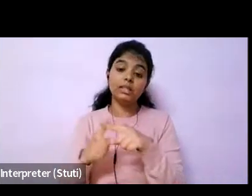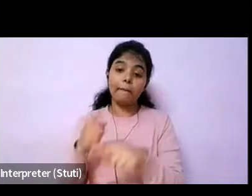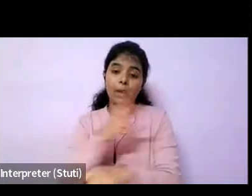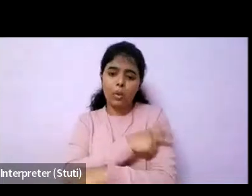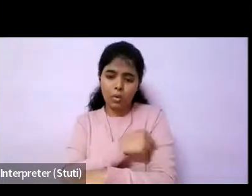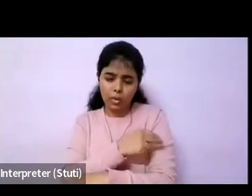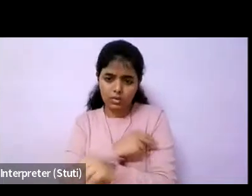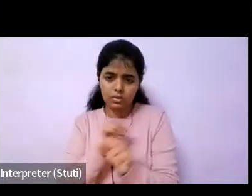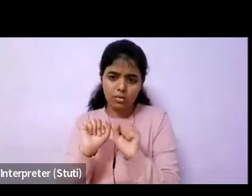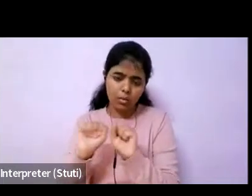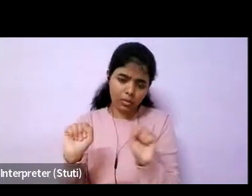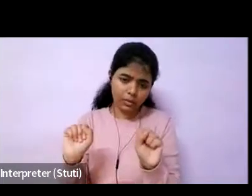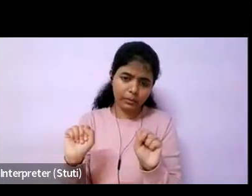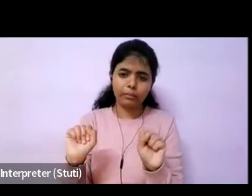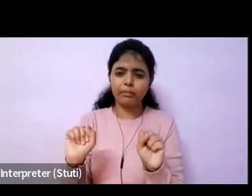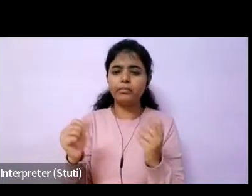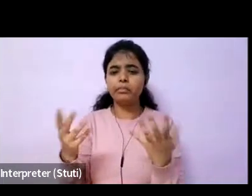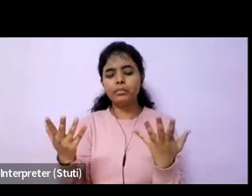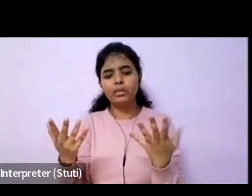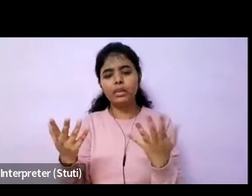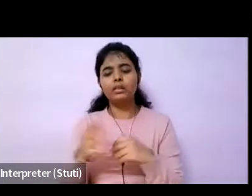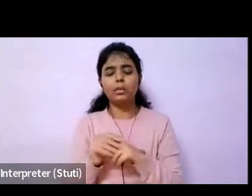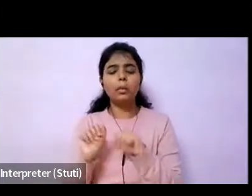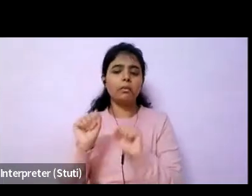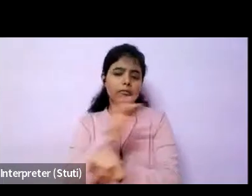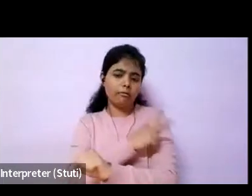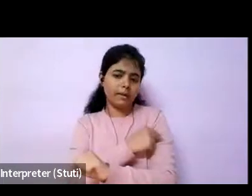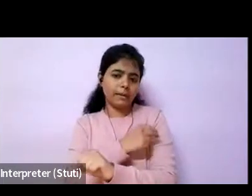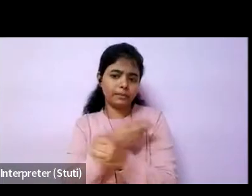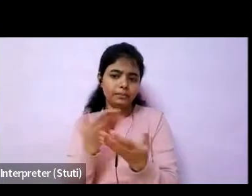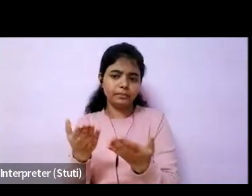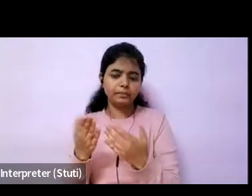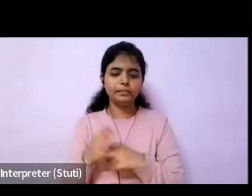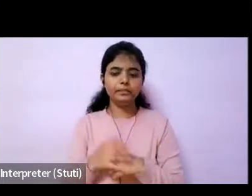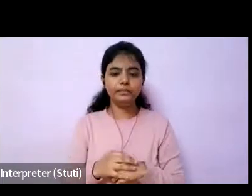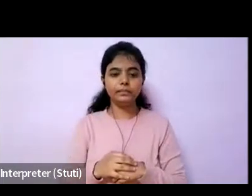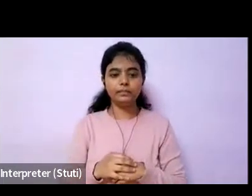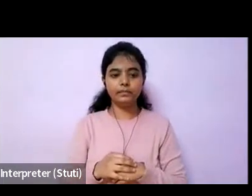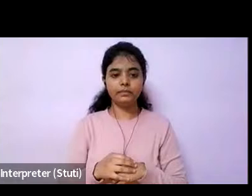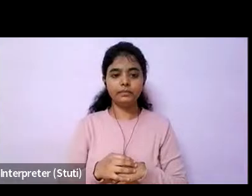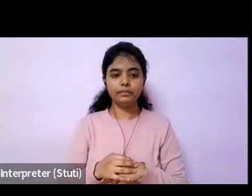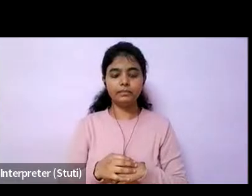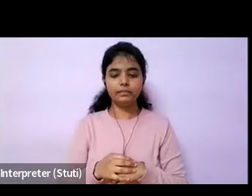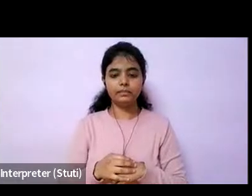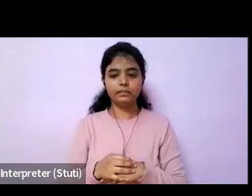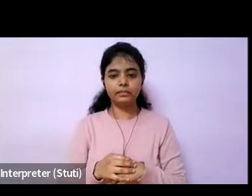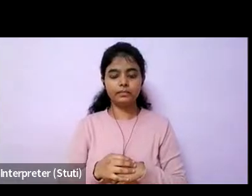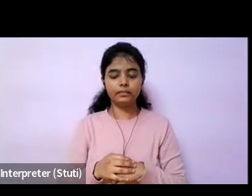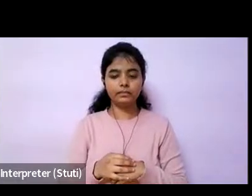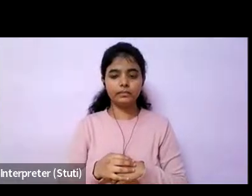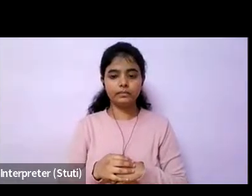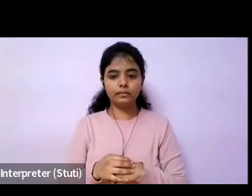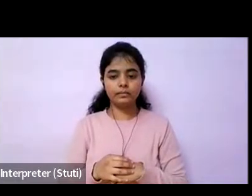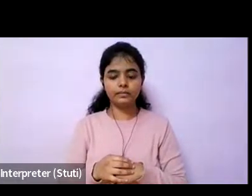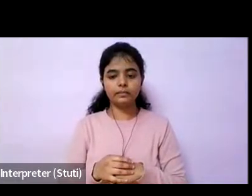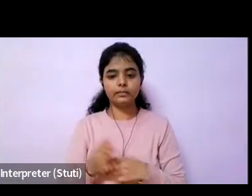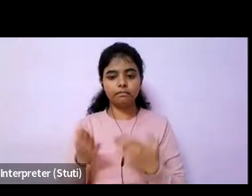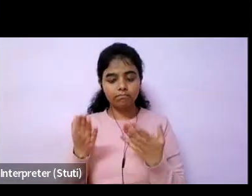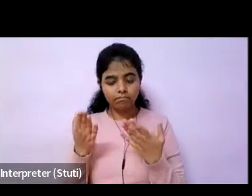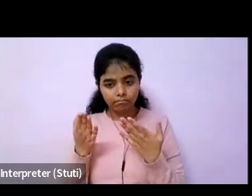from her public domain who who tried